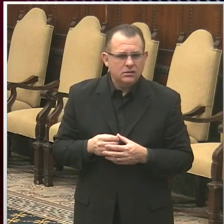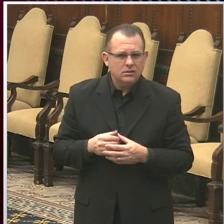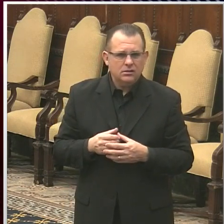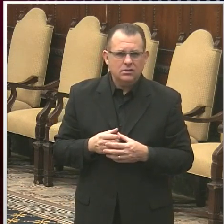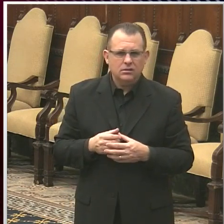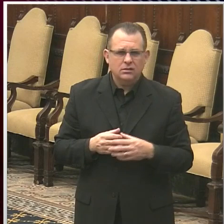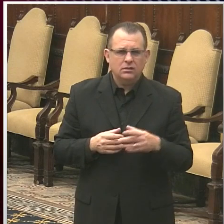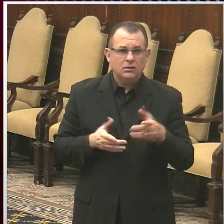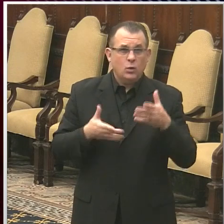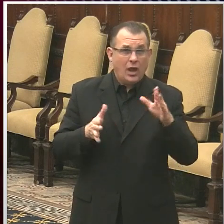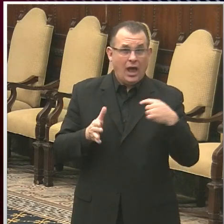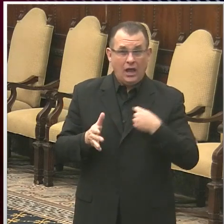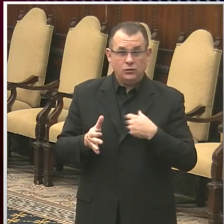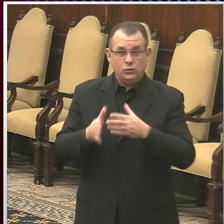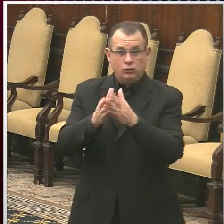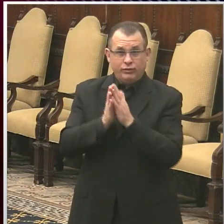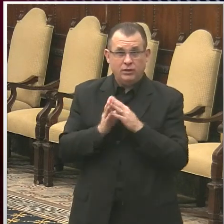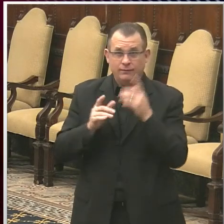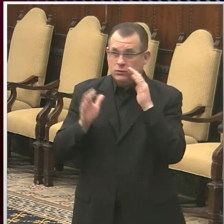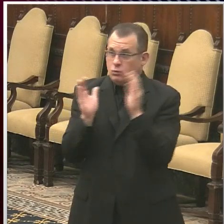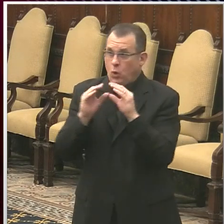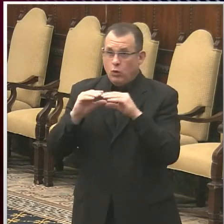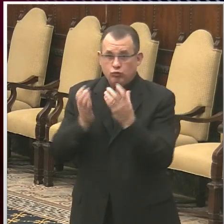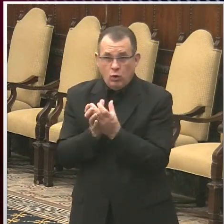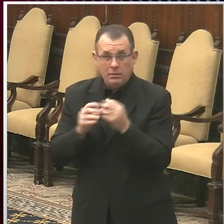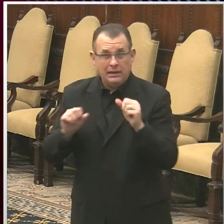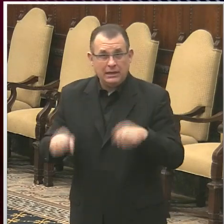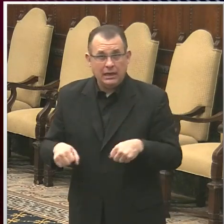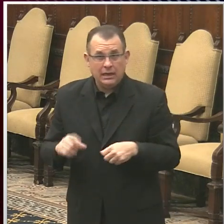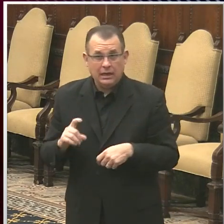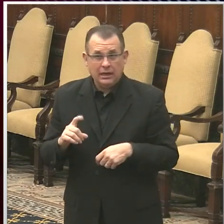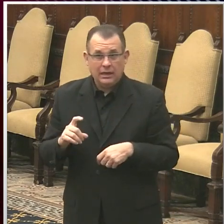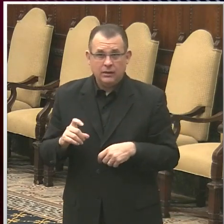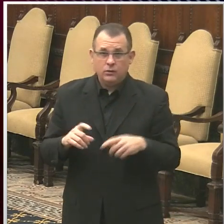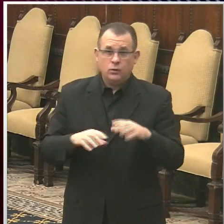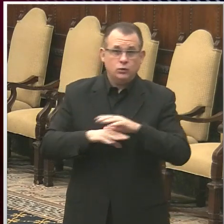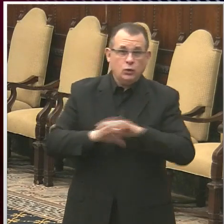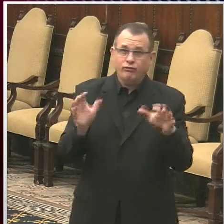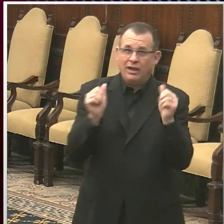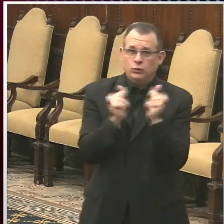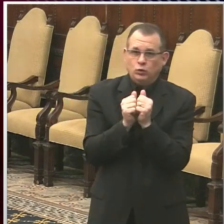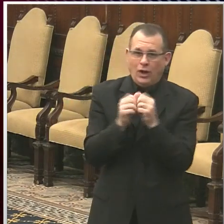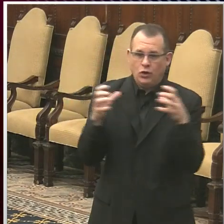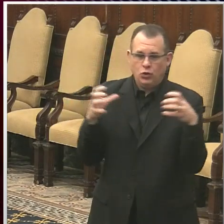praying like in a small group, or at all, not at all?